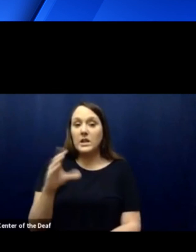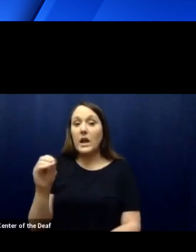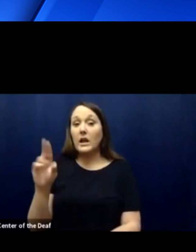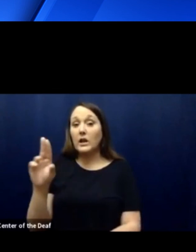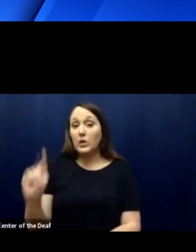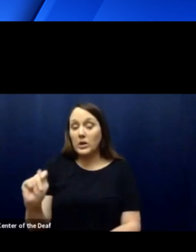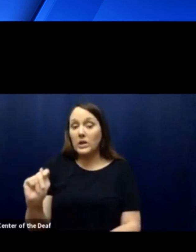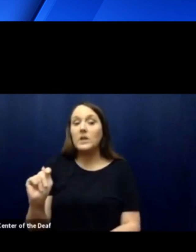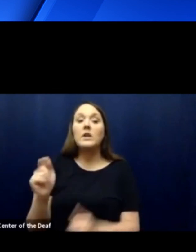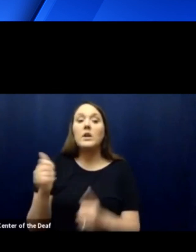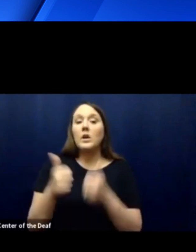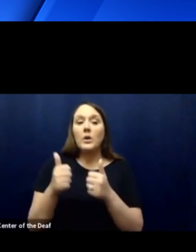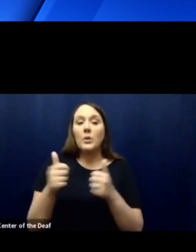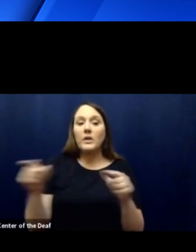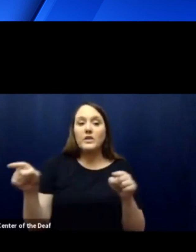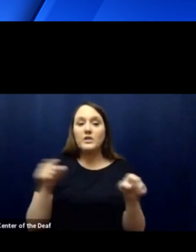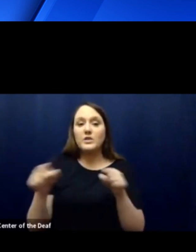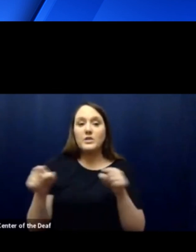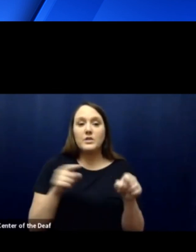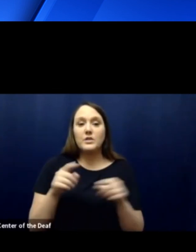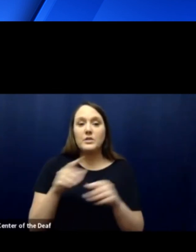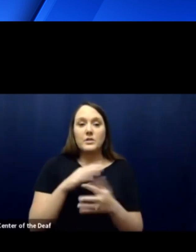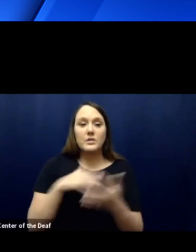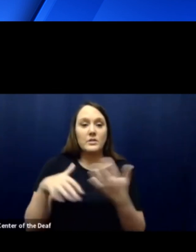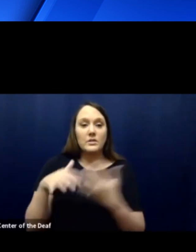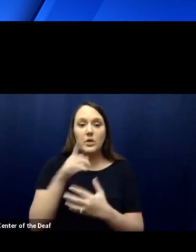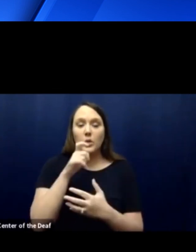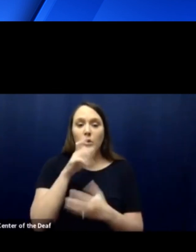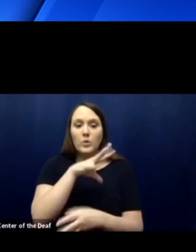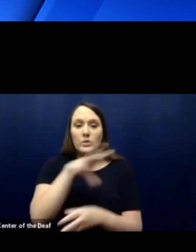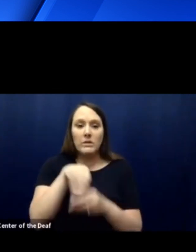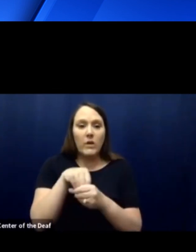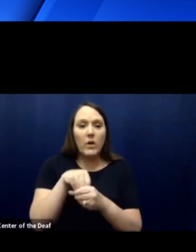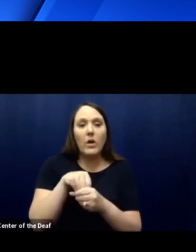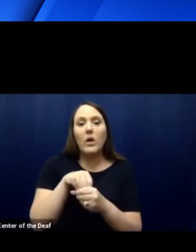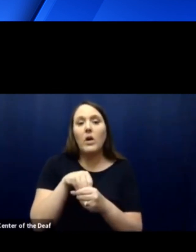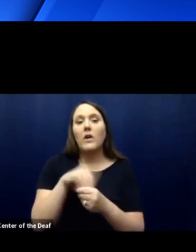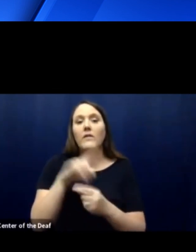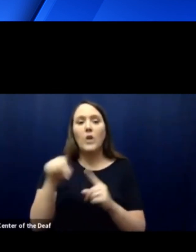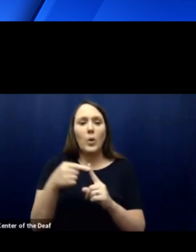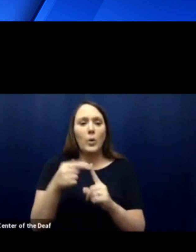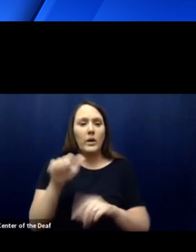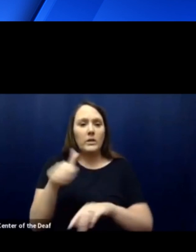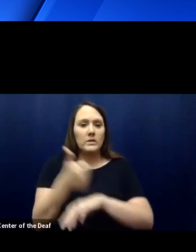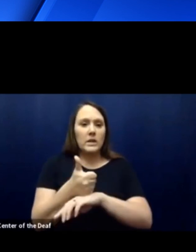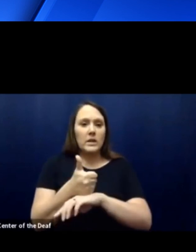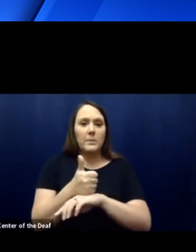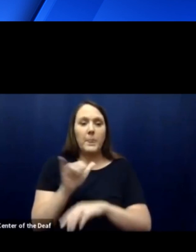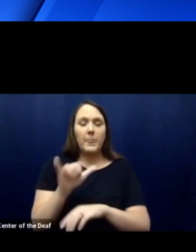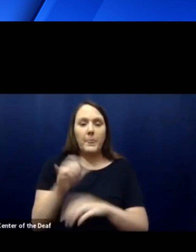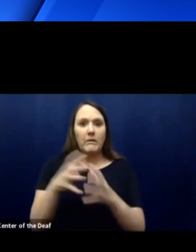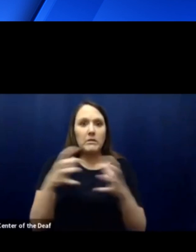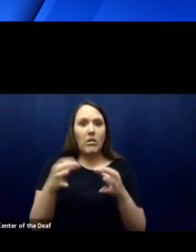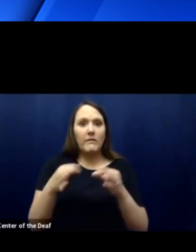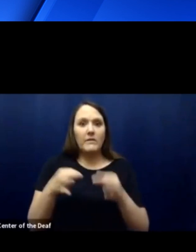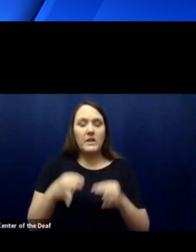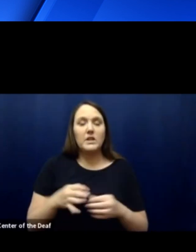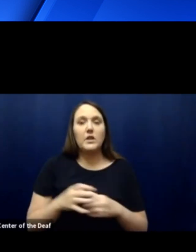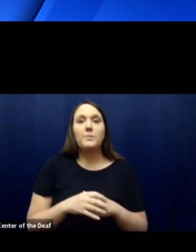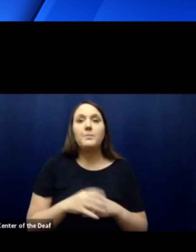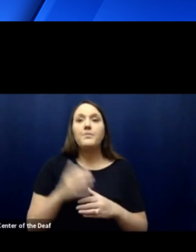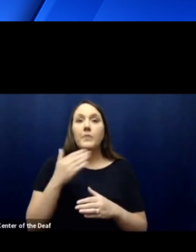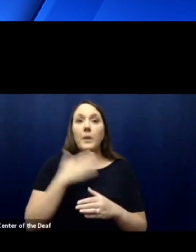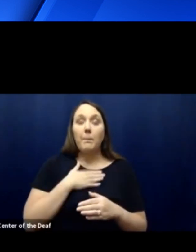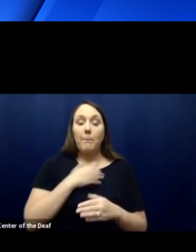from KCHD and KCS are in the Teams channel, and when was this channel created? That's a lot of detail. You know,